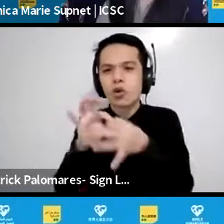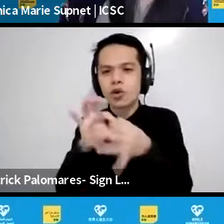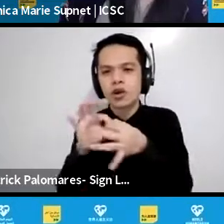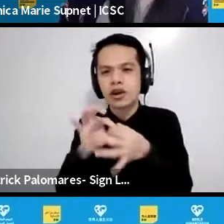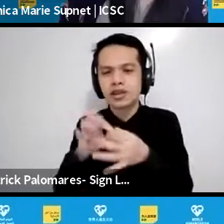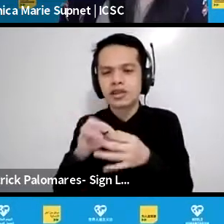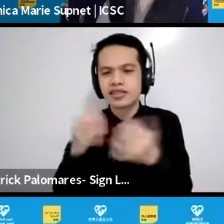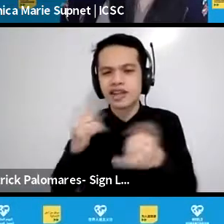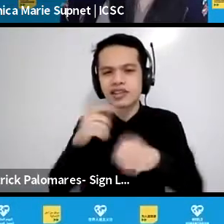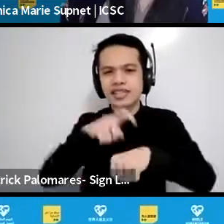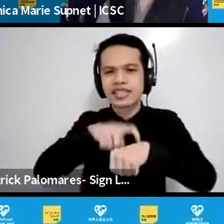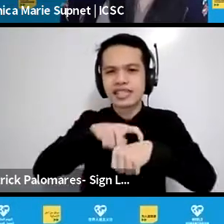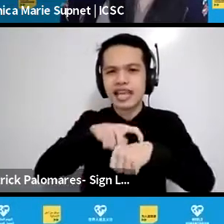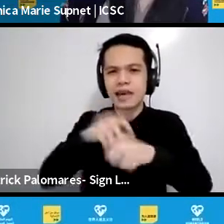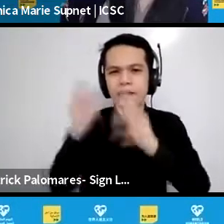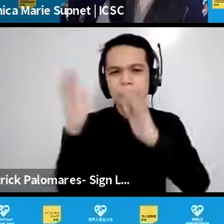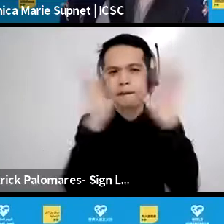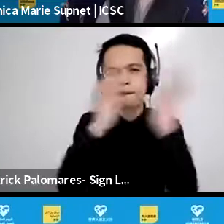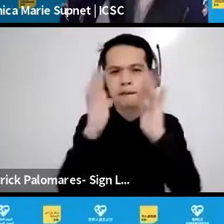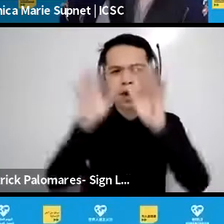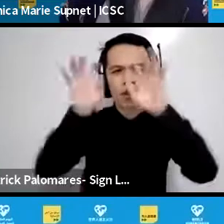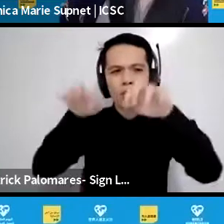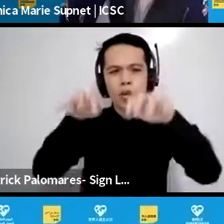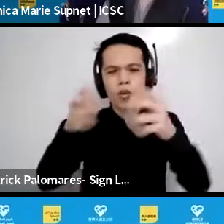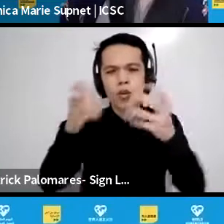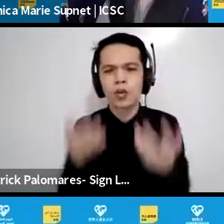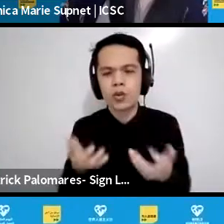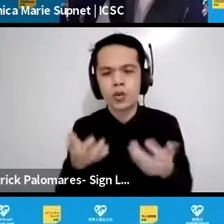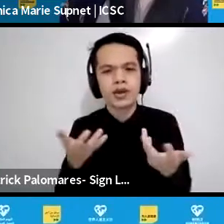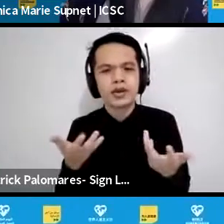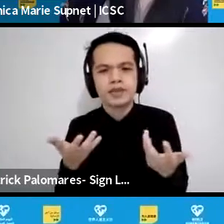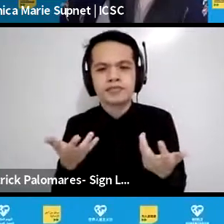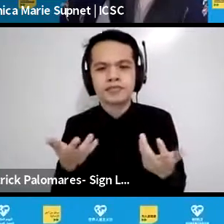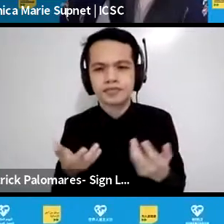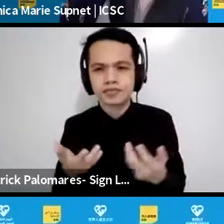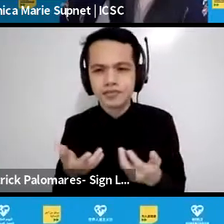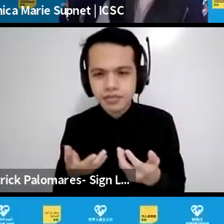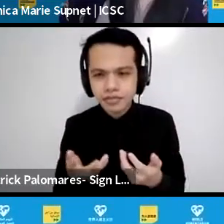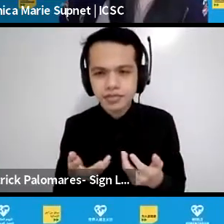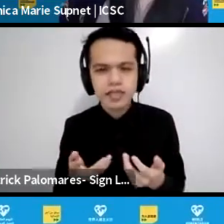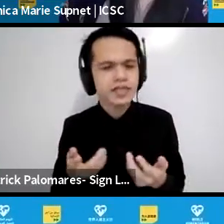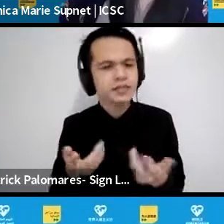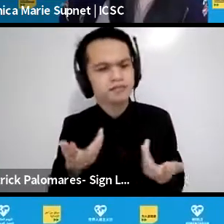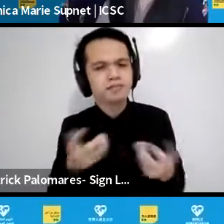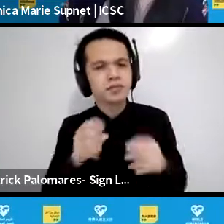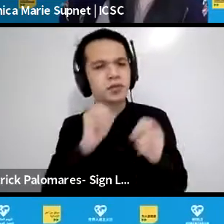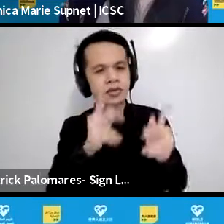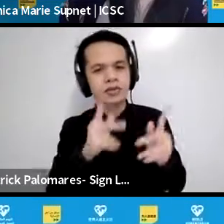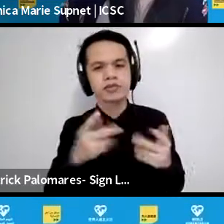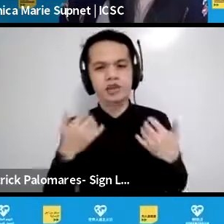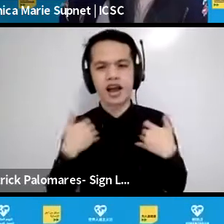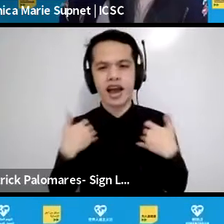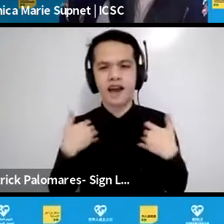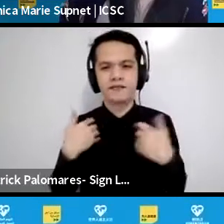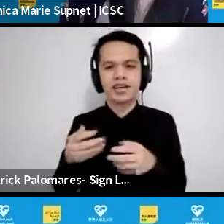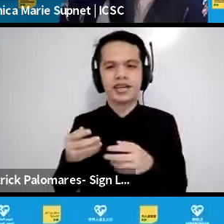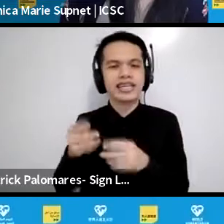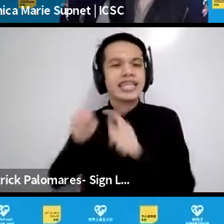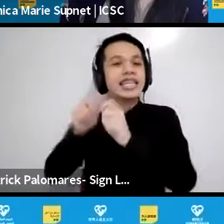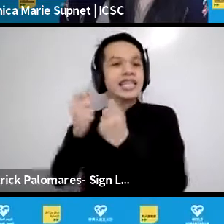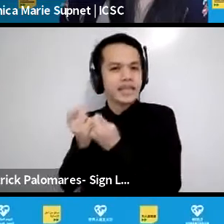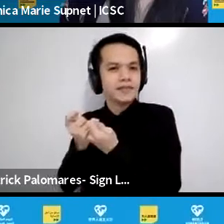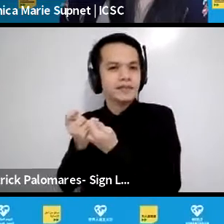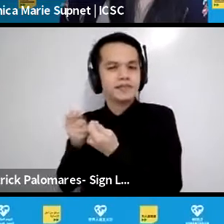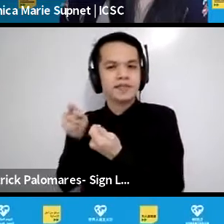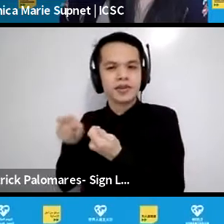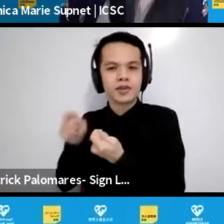during times of typhoon? Okay, so we have what we call humanitarian country team. It's